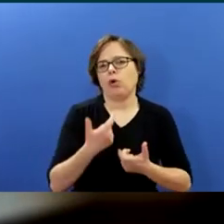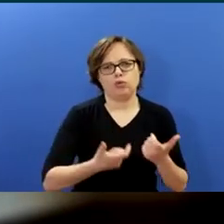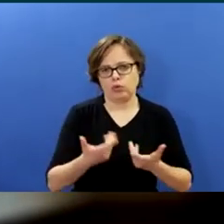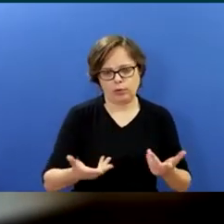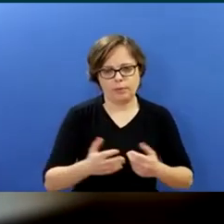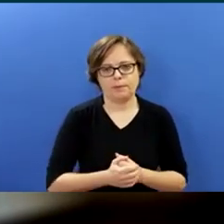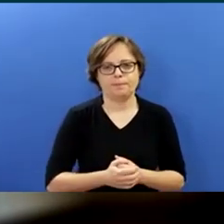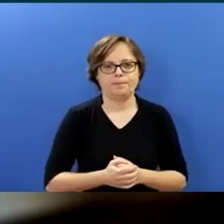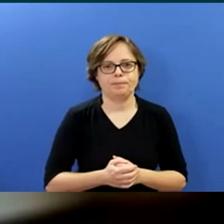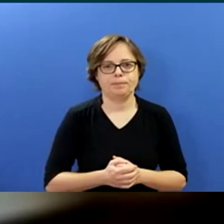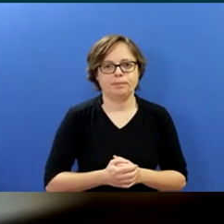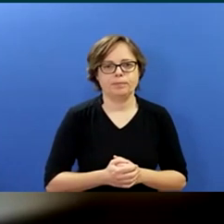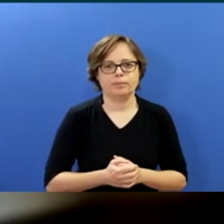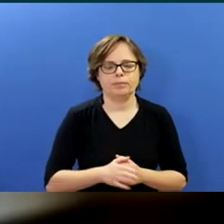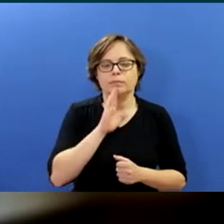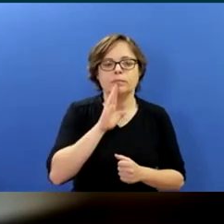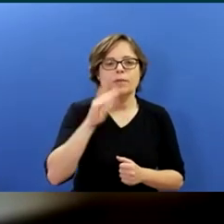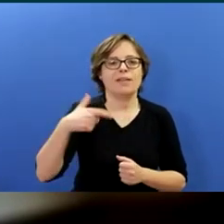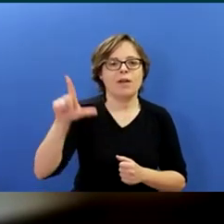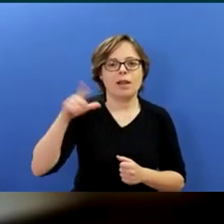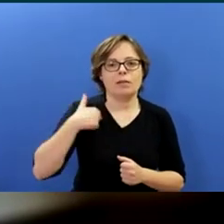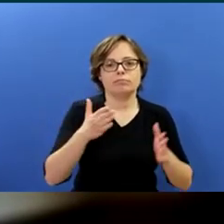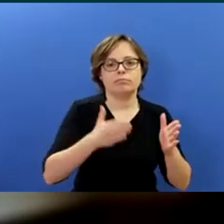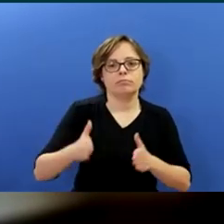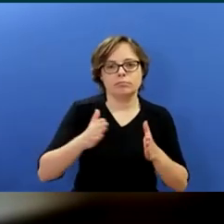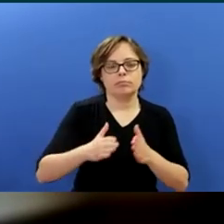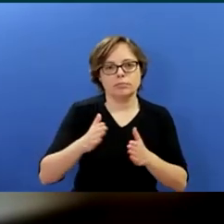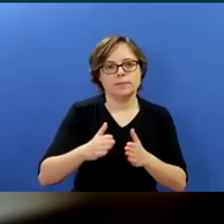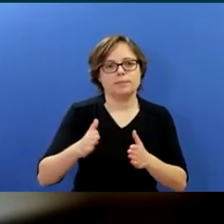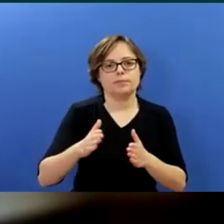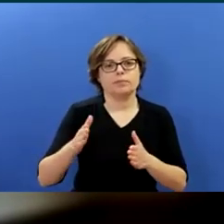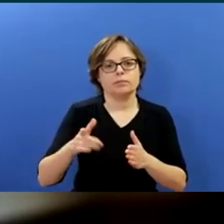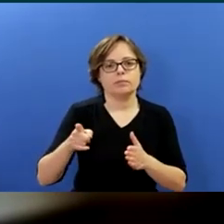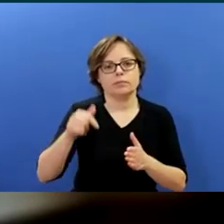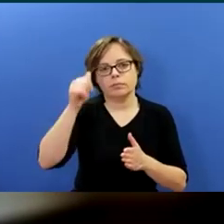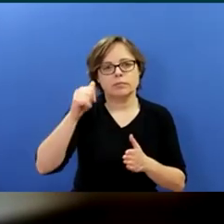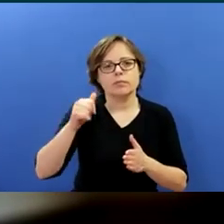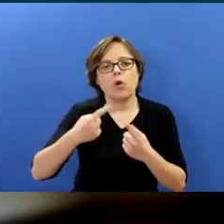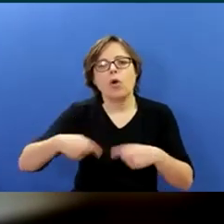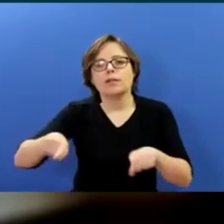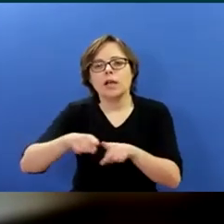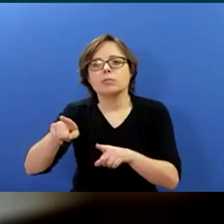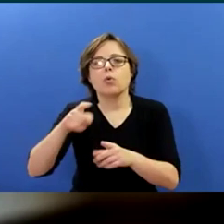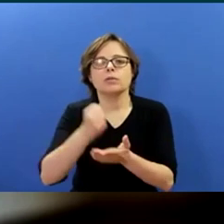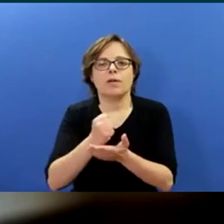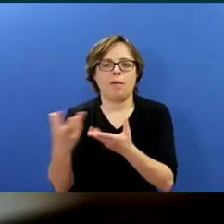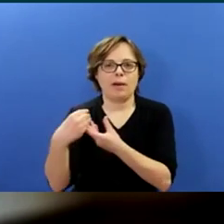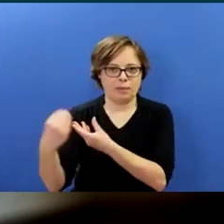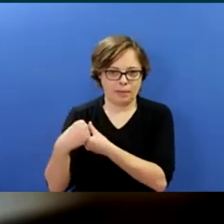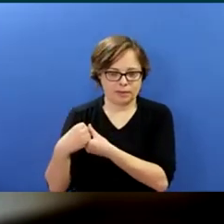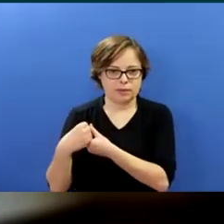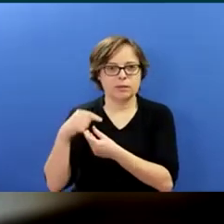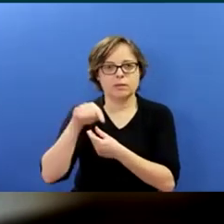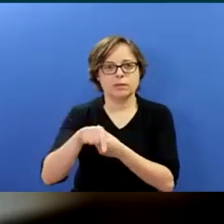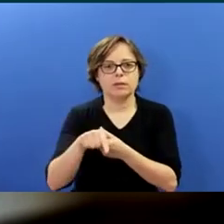2 years ago the participation unit, which is between the Department of Social Affairs and City Planning to